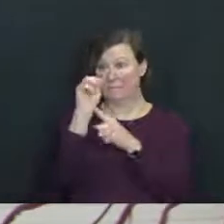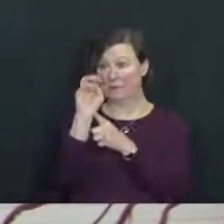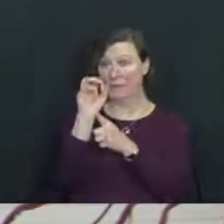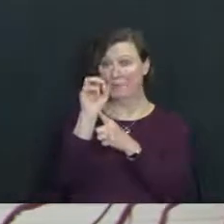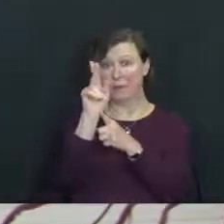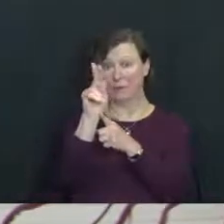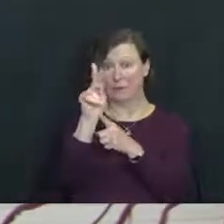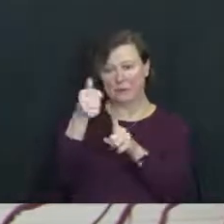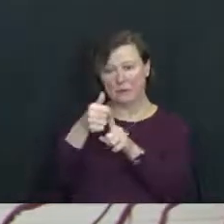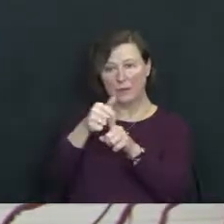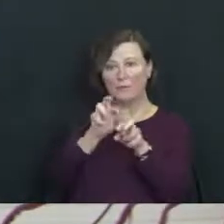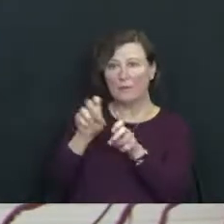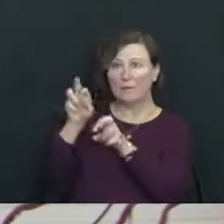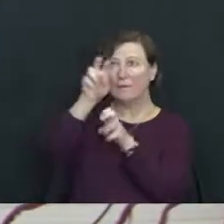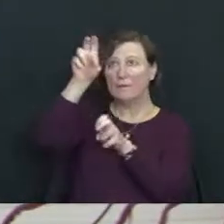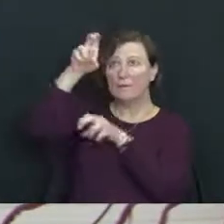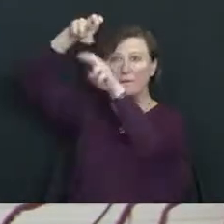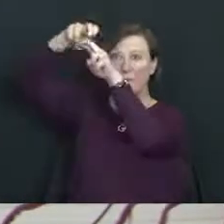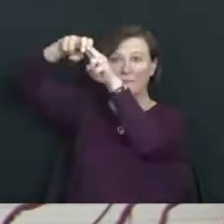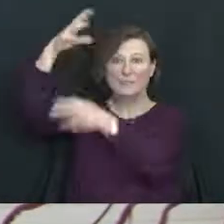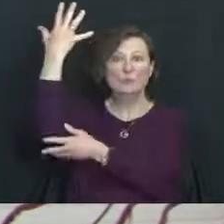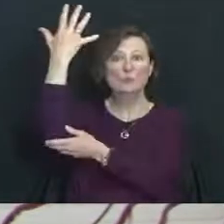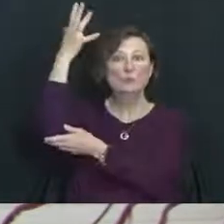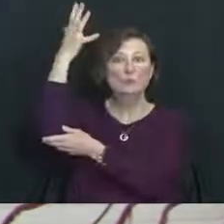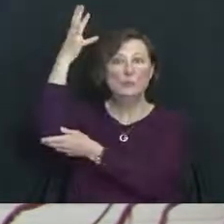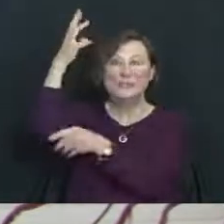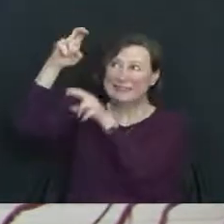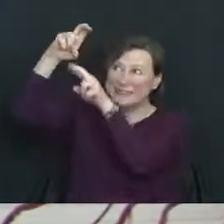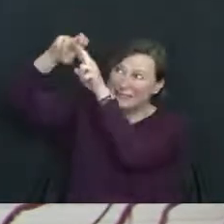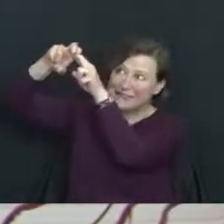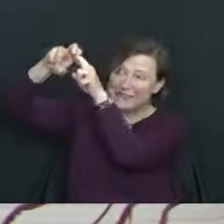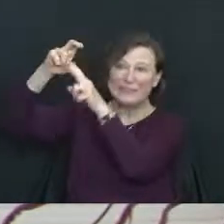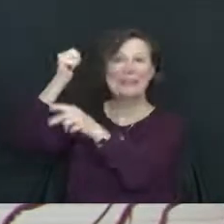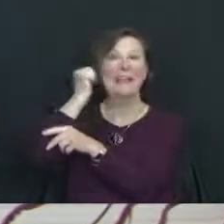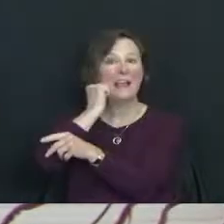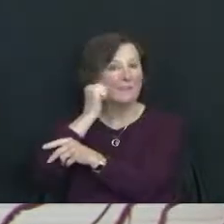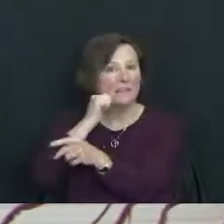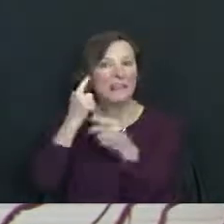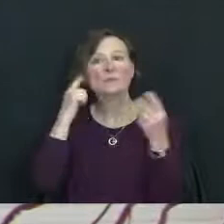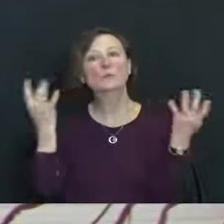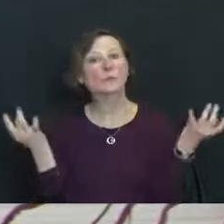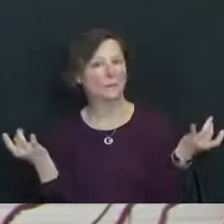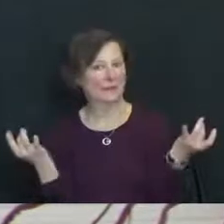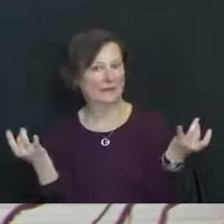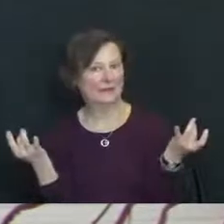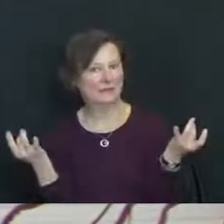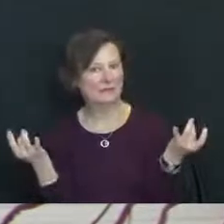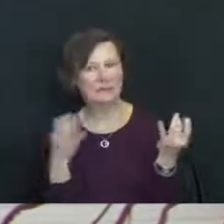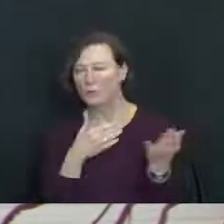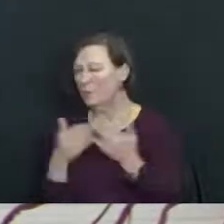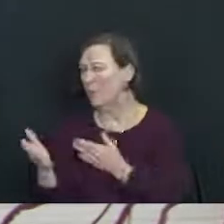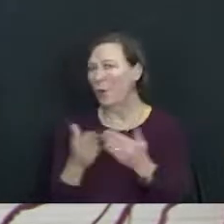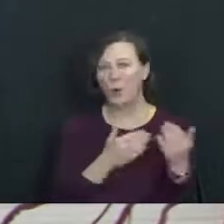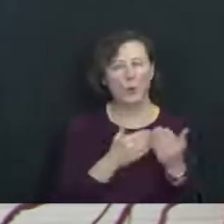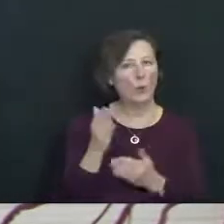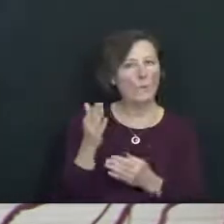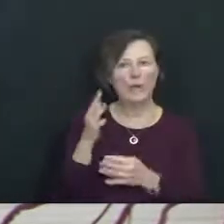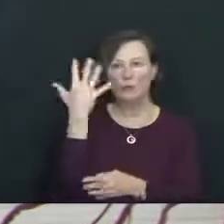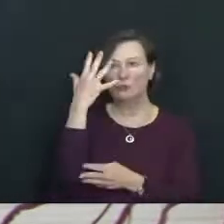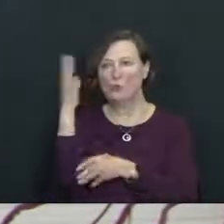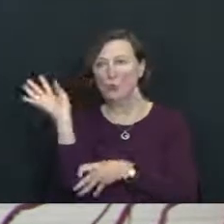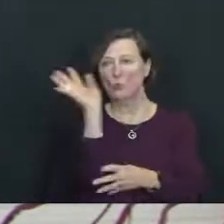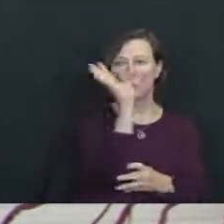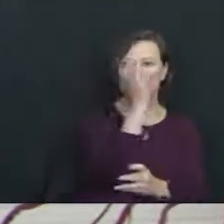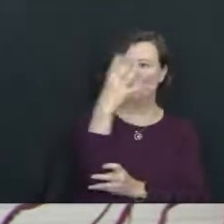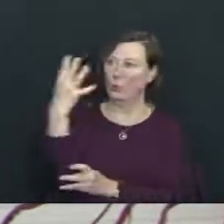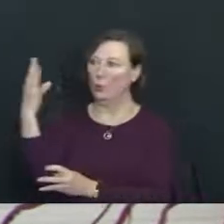tree every day to meditate. No matter if the tree swayed in the fierce winds and rain, the monk settled